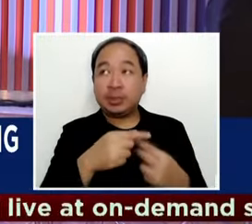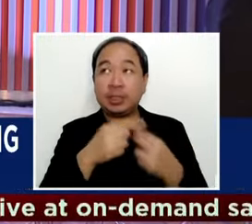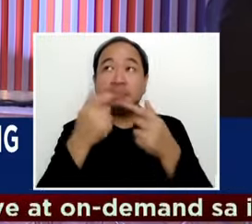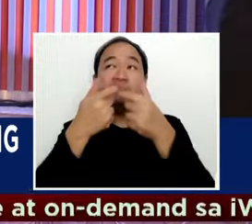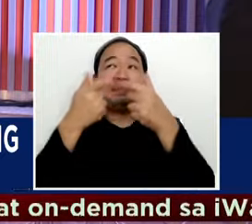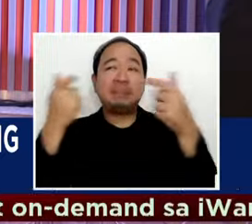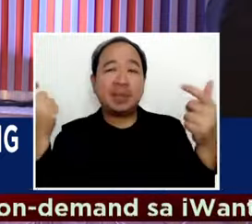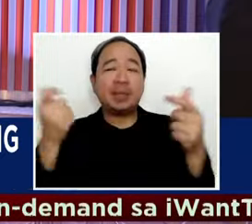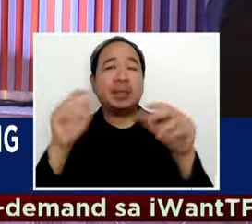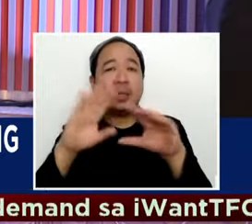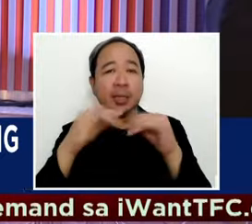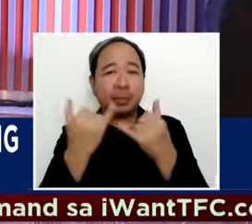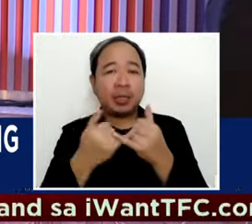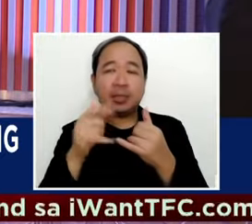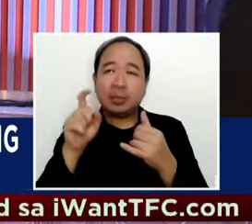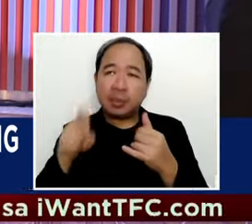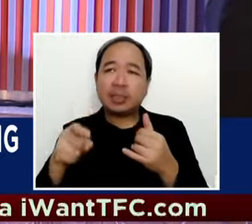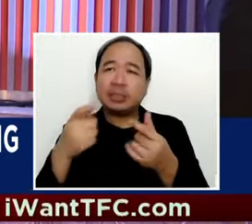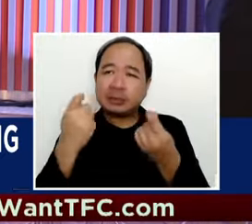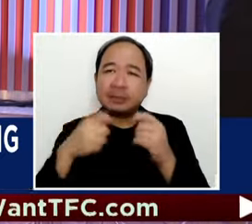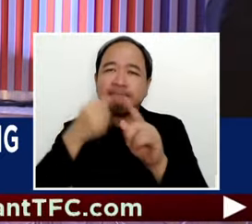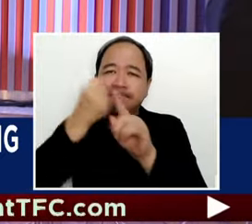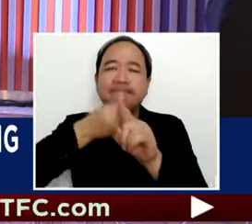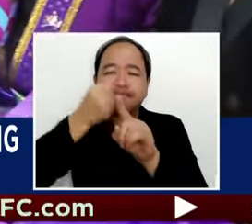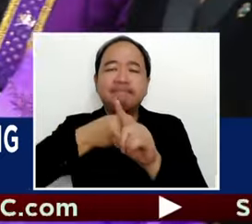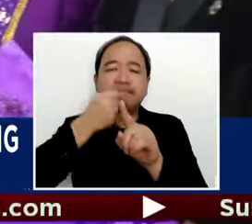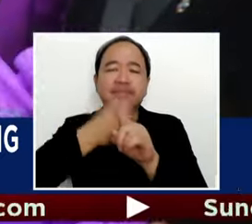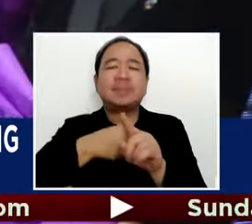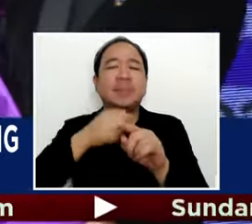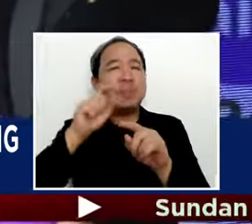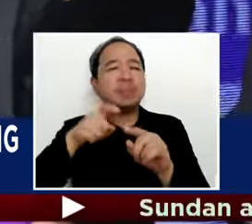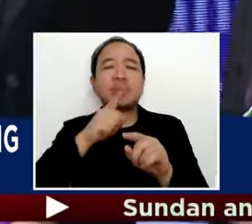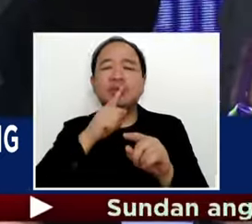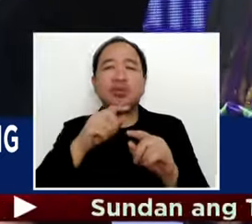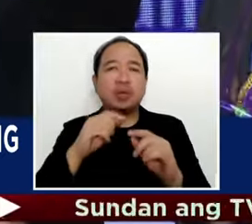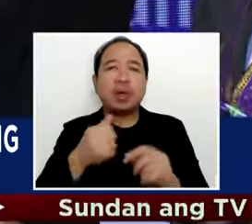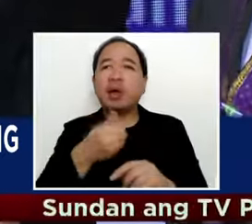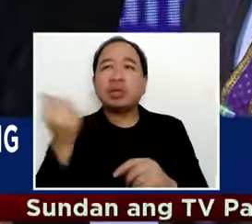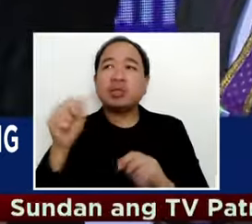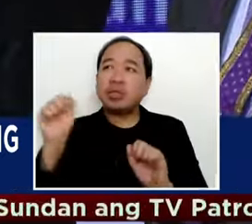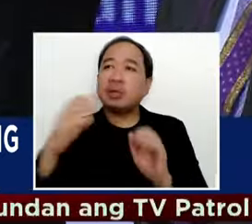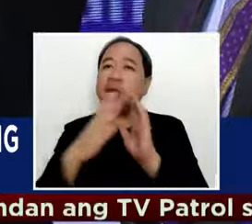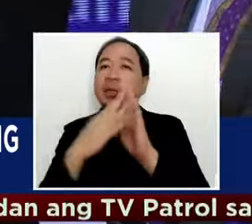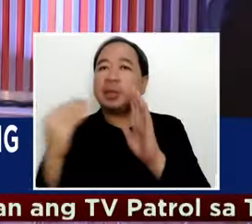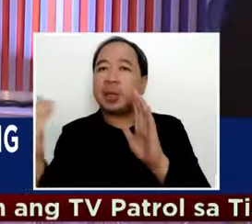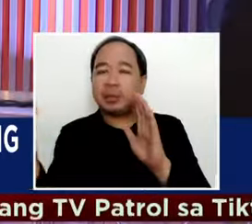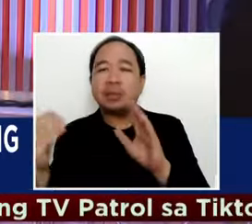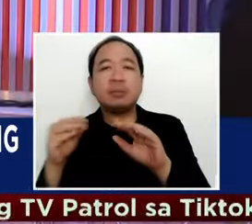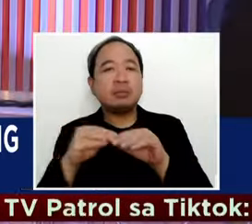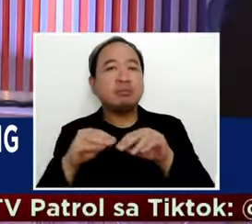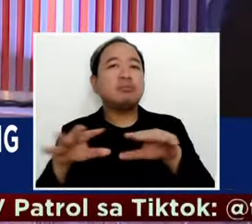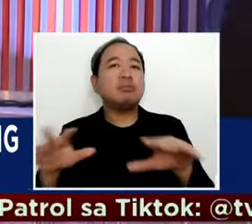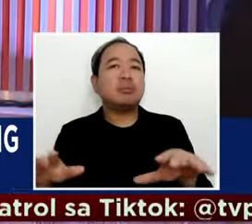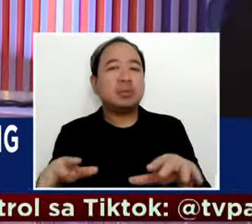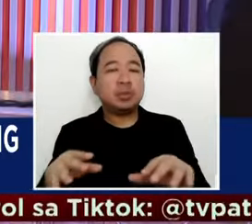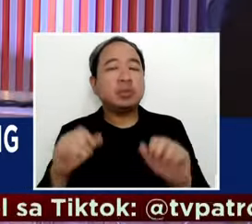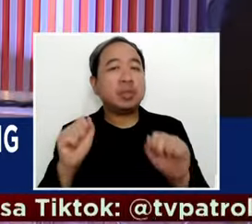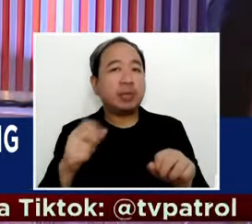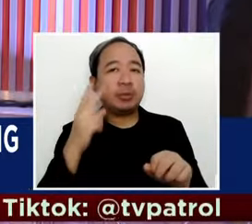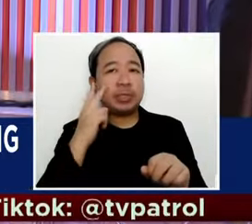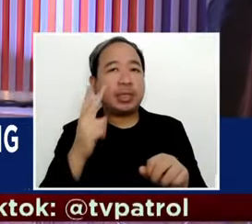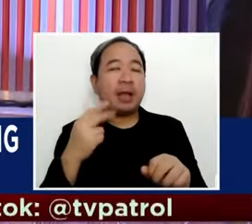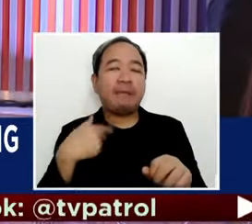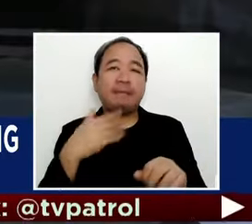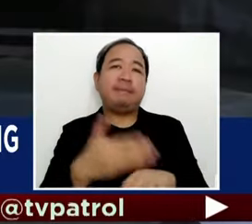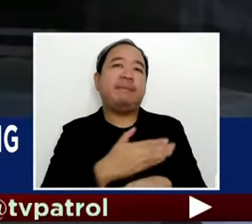to push that envelope and to make sure that you inspire others to do the same. It will trickle down, eh. It will create a better world